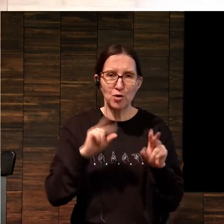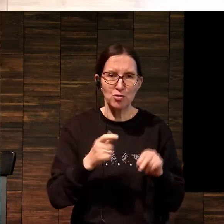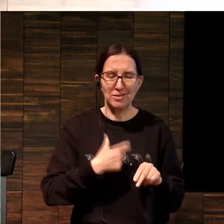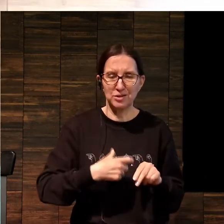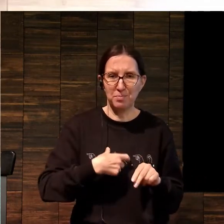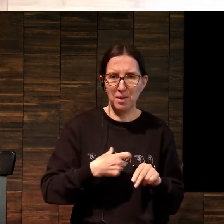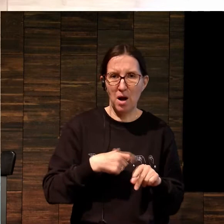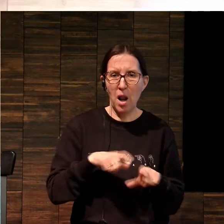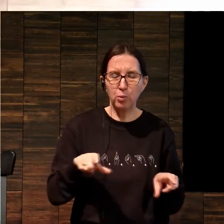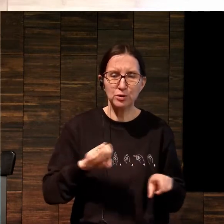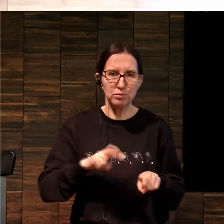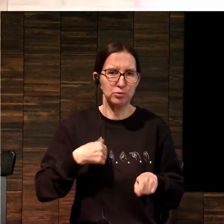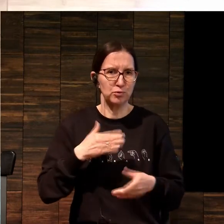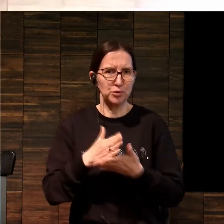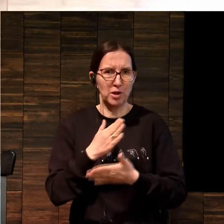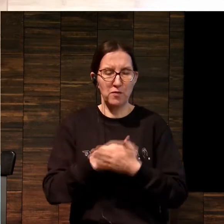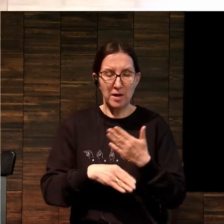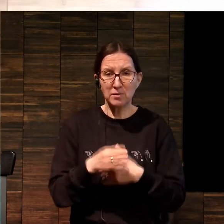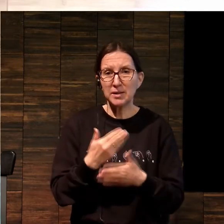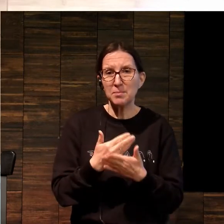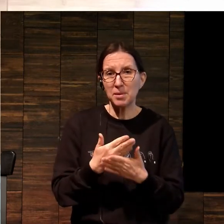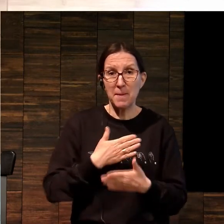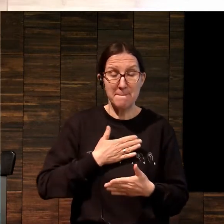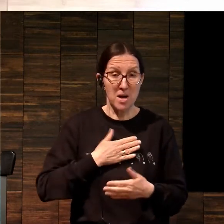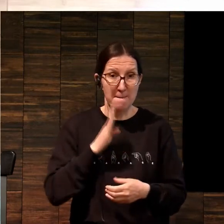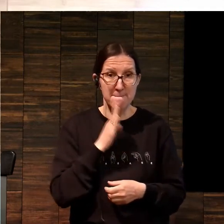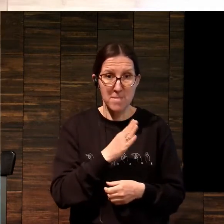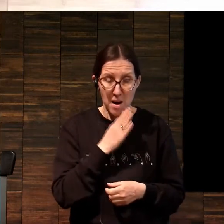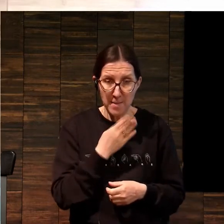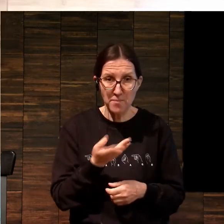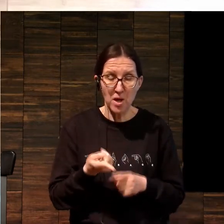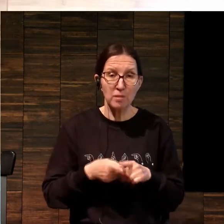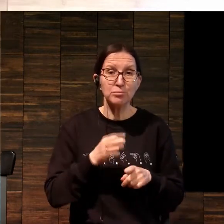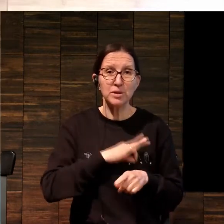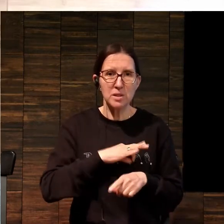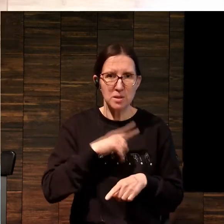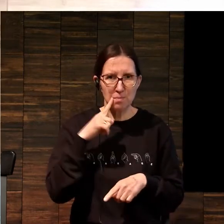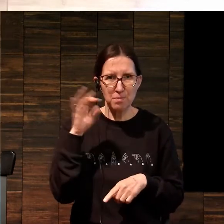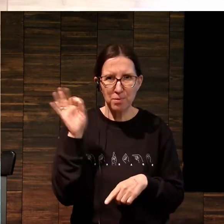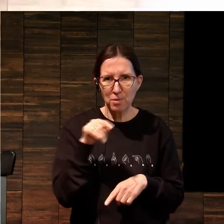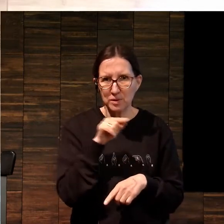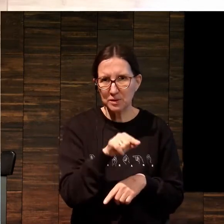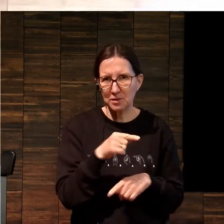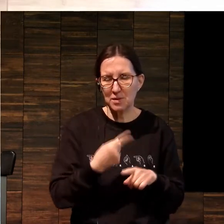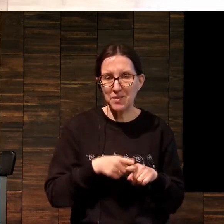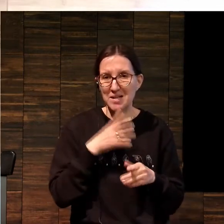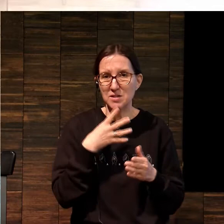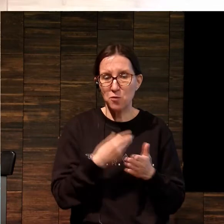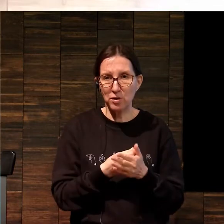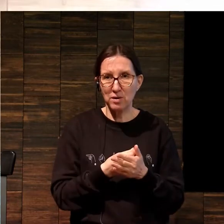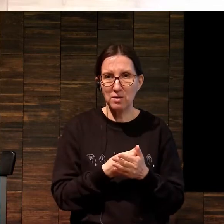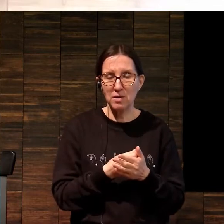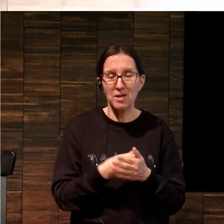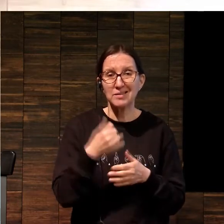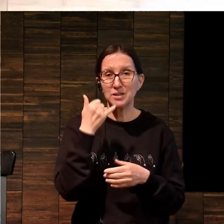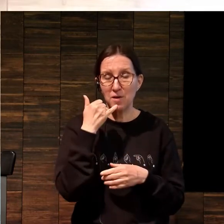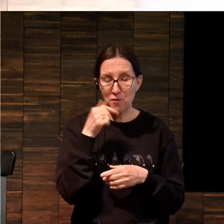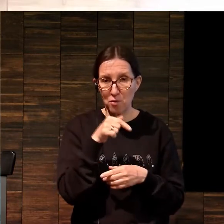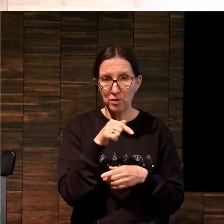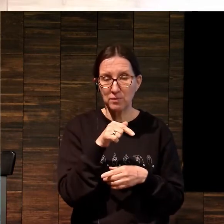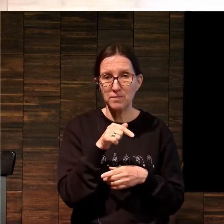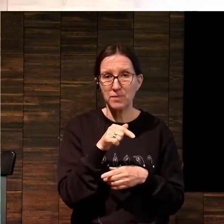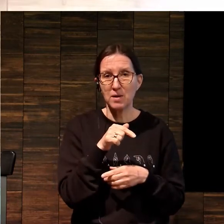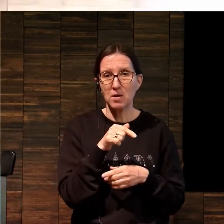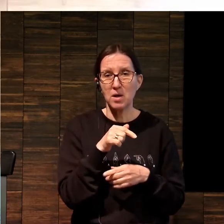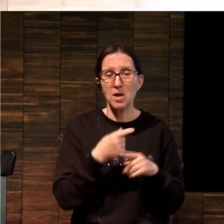the largest text possible. But if I called her disabled, she would kill me. So she's not disabled, but she needs something